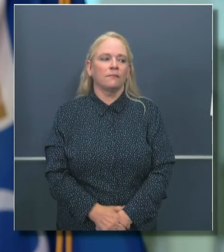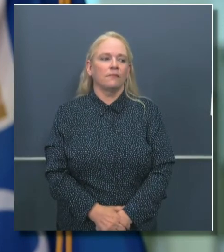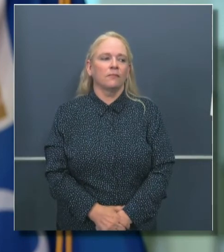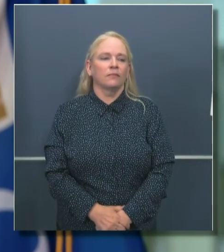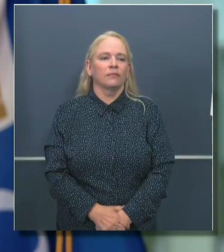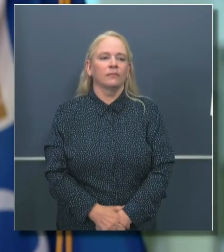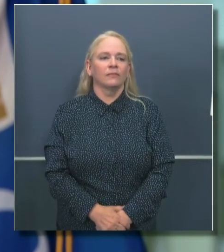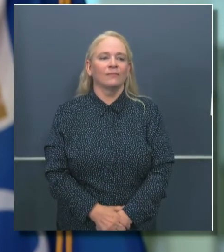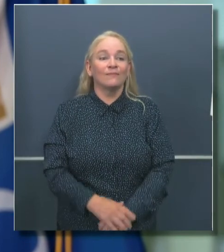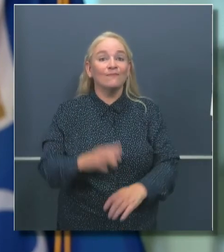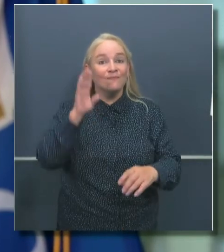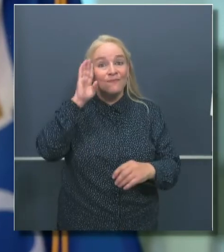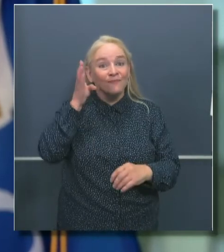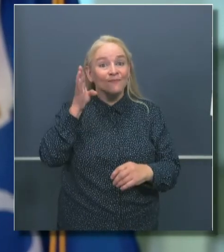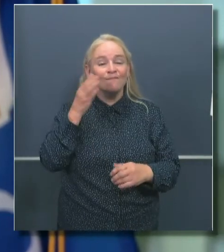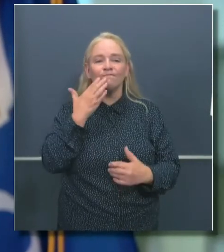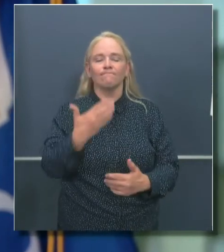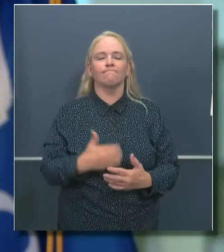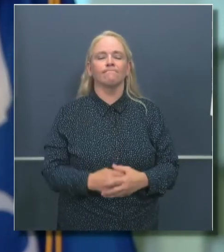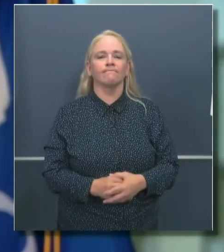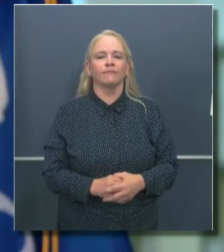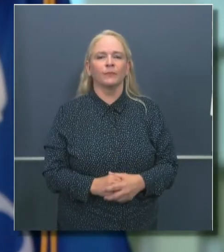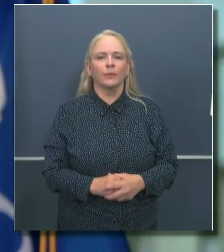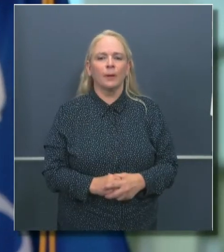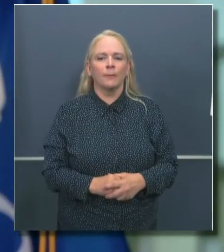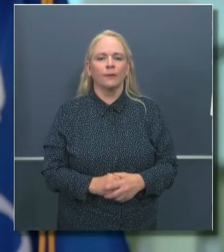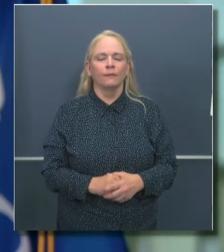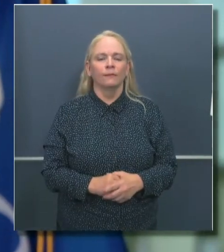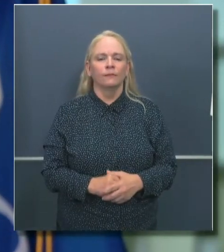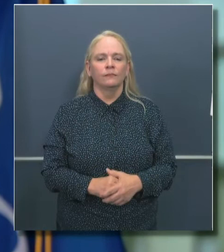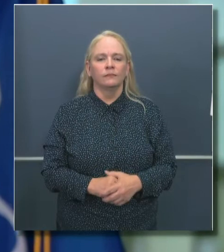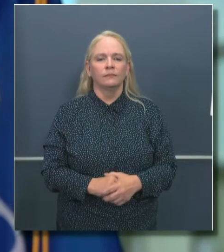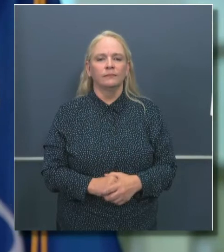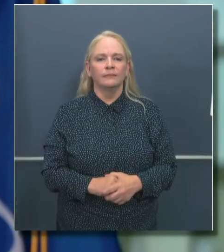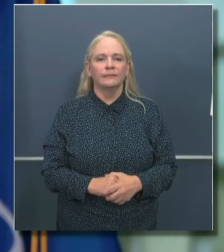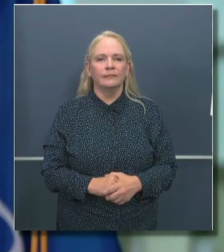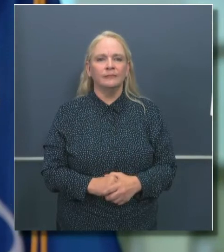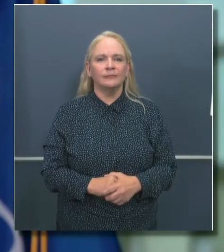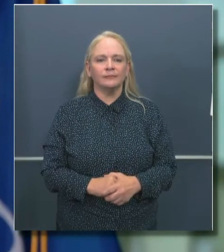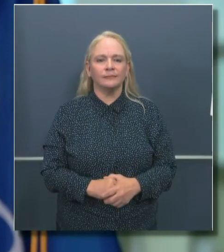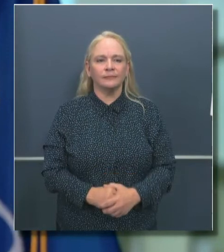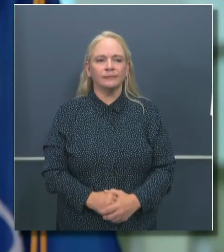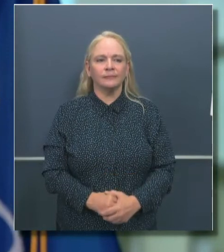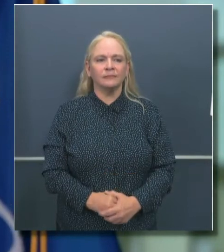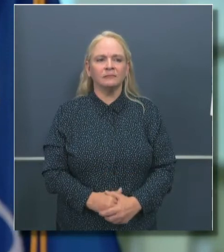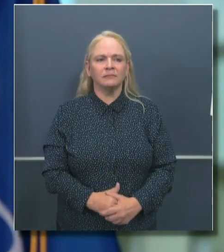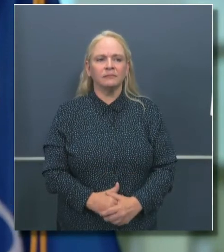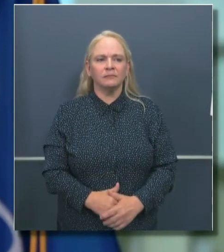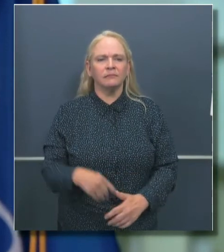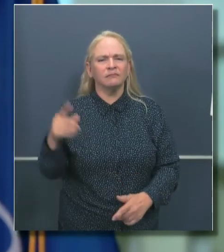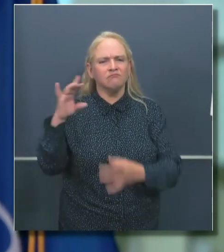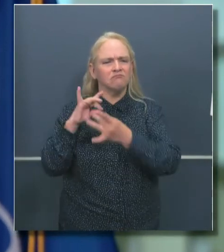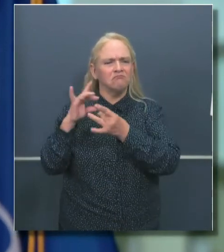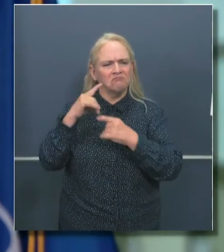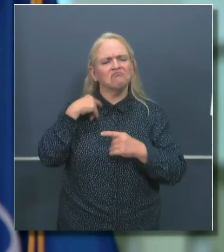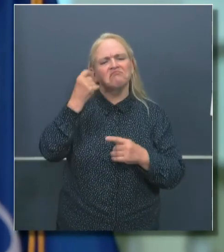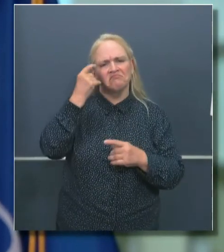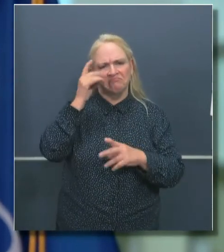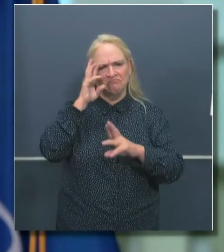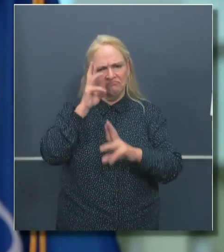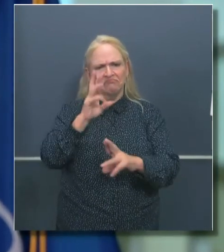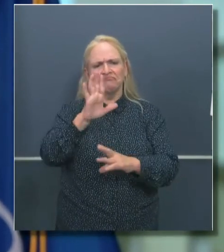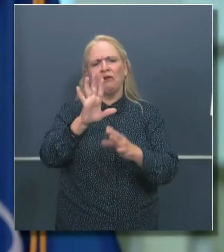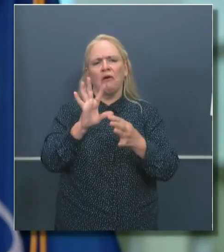Hello, Governor. Thank you very much for taking our questions again. With all due respect, yesterday you talked about